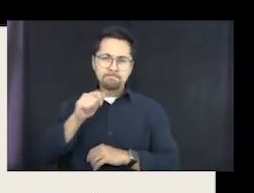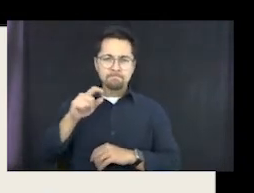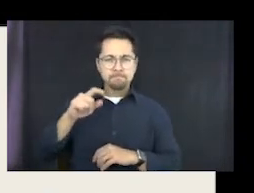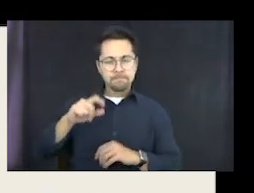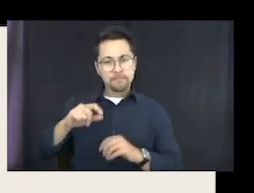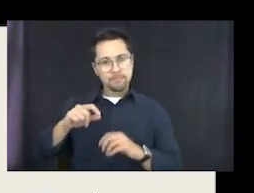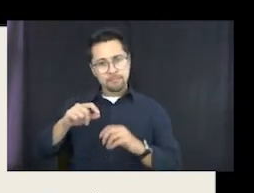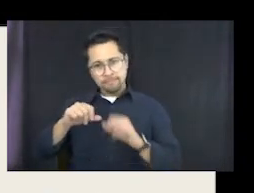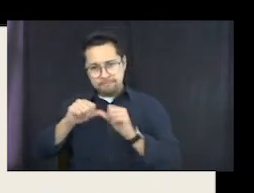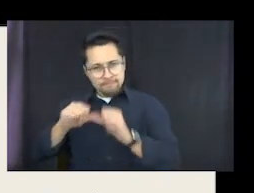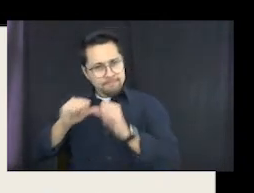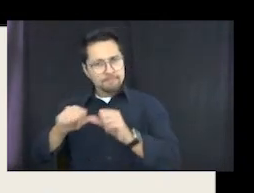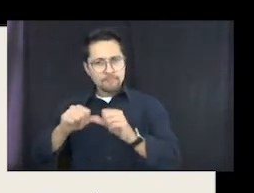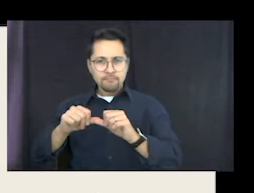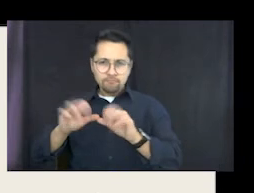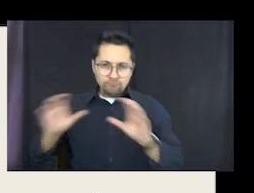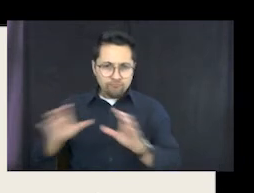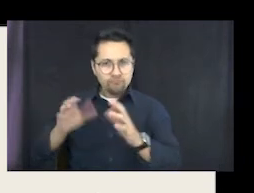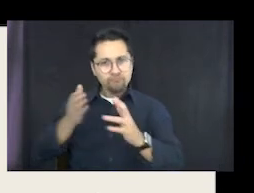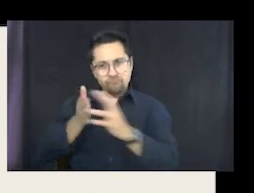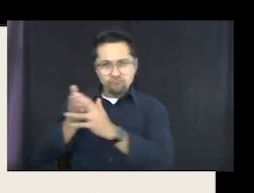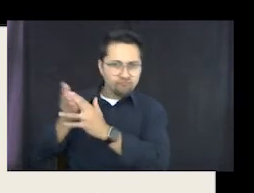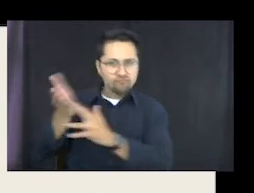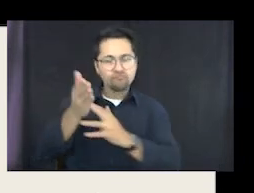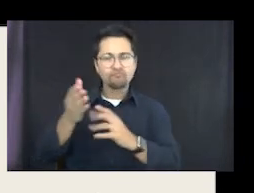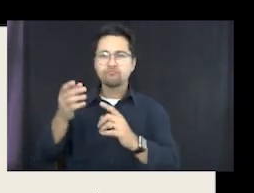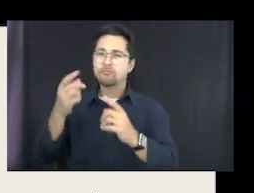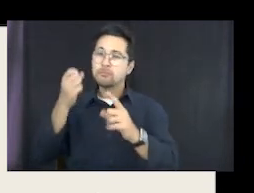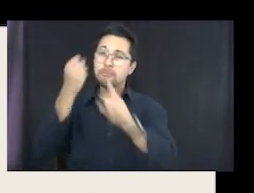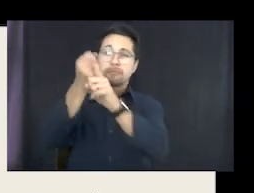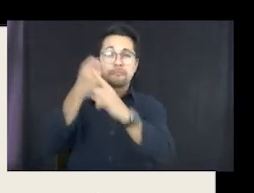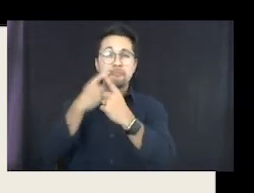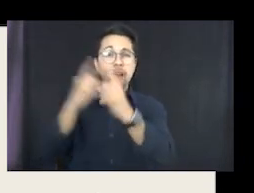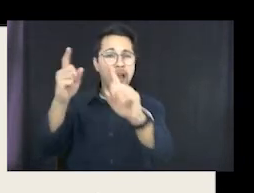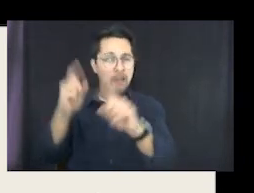and motivation to follow through with the actions necessary to achieve goals.